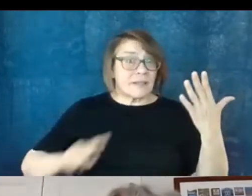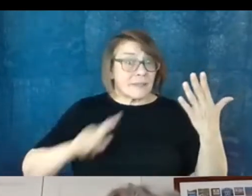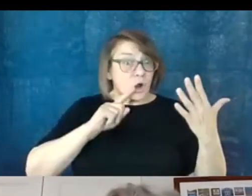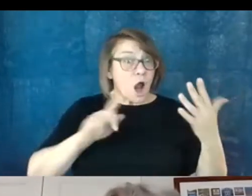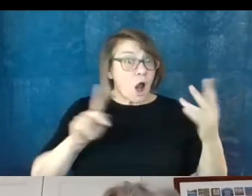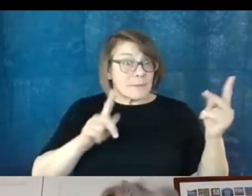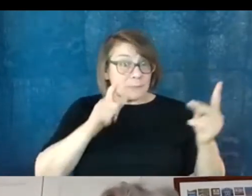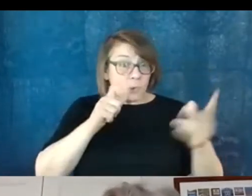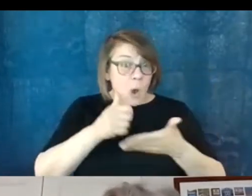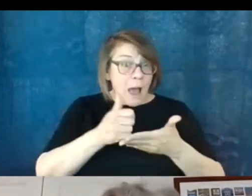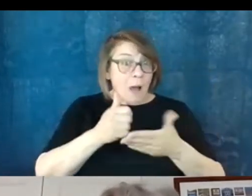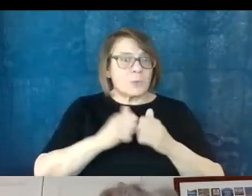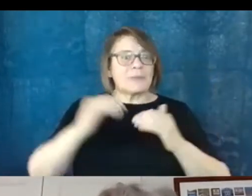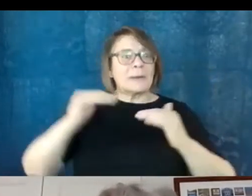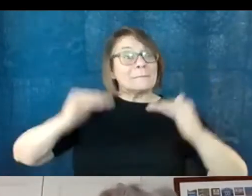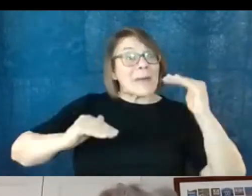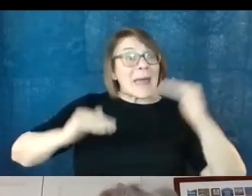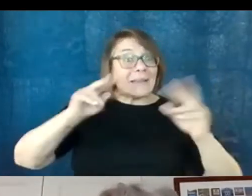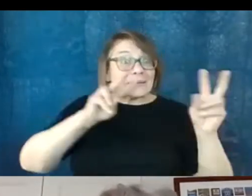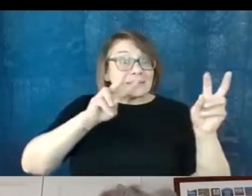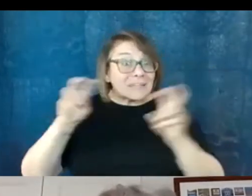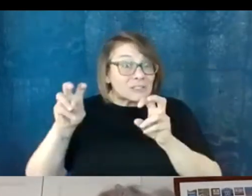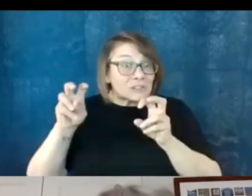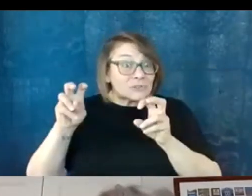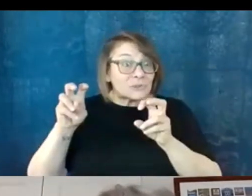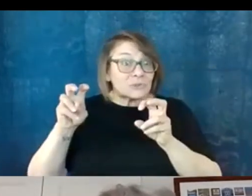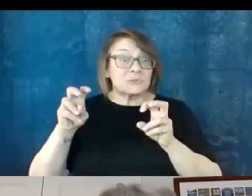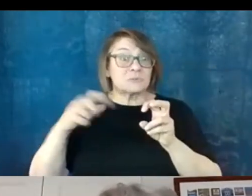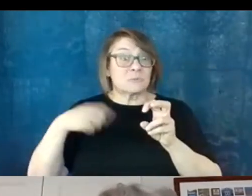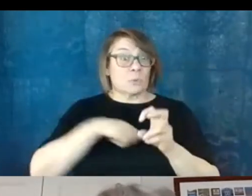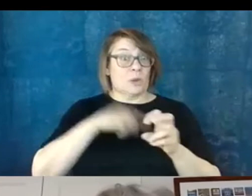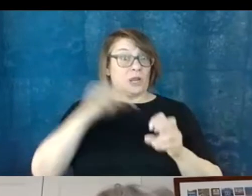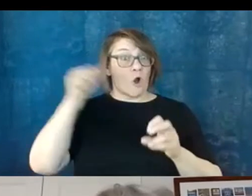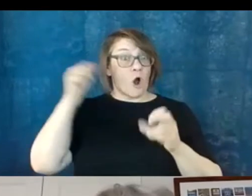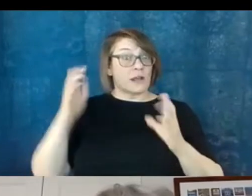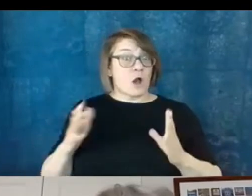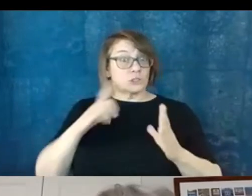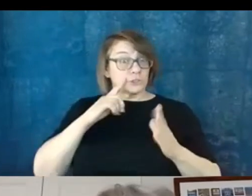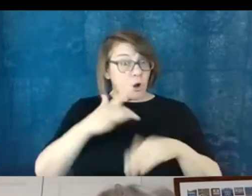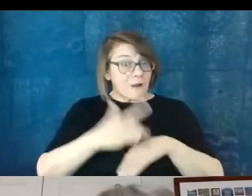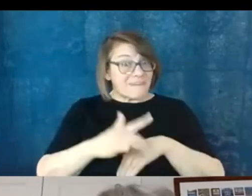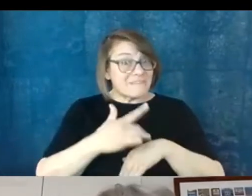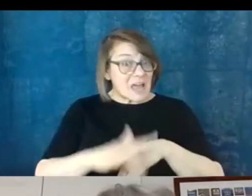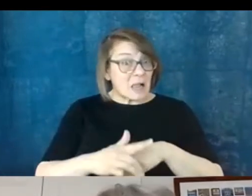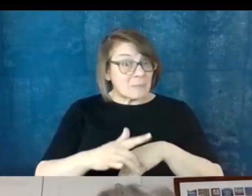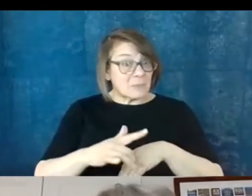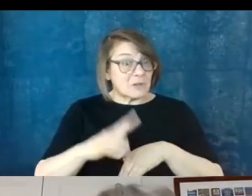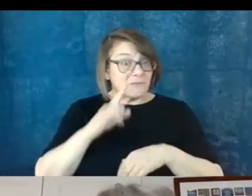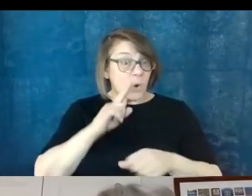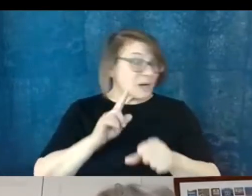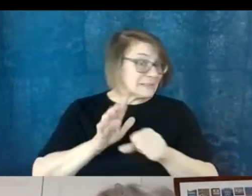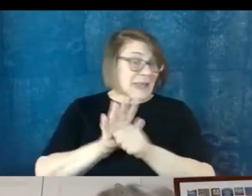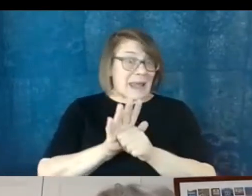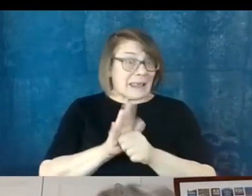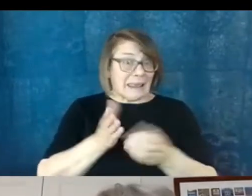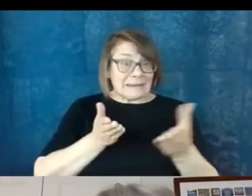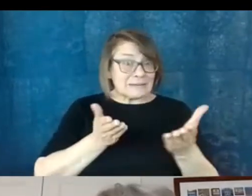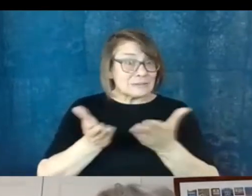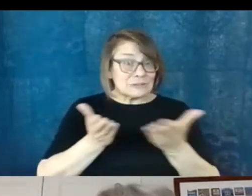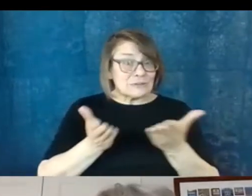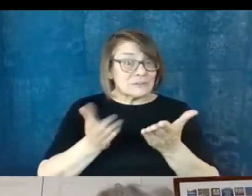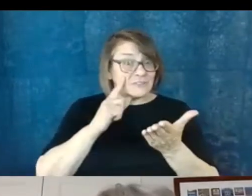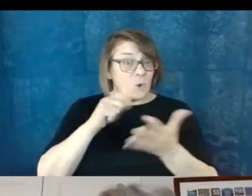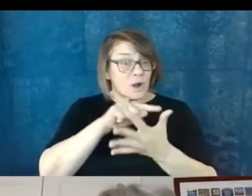balance issues. We are available for dedicated service for